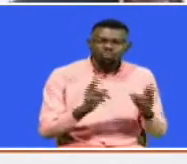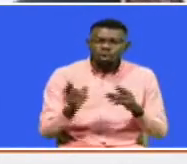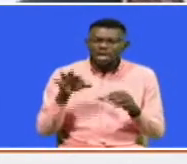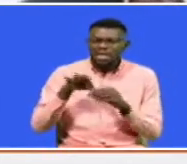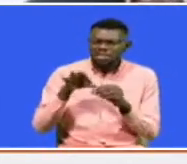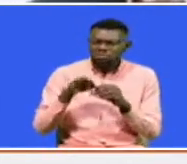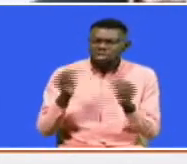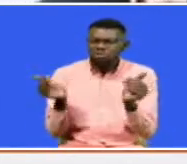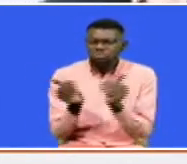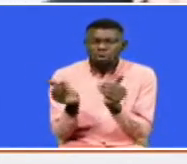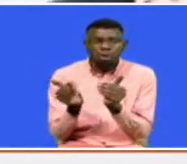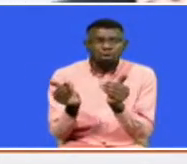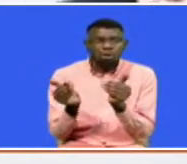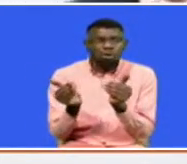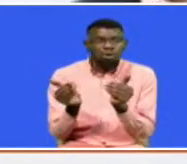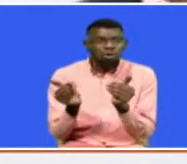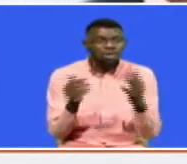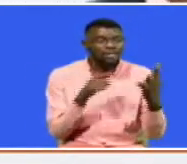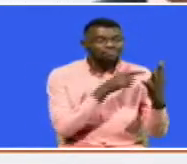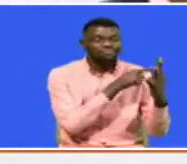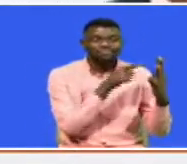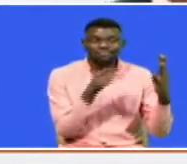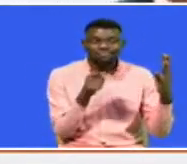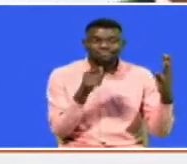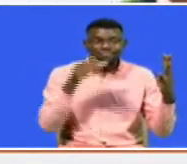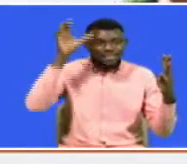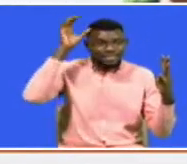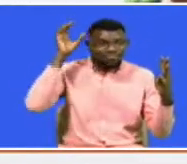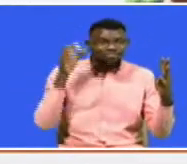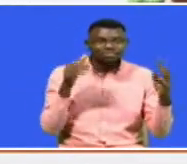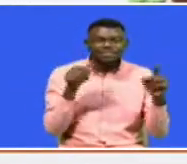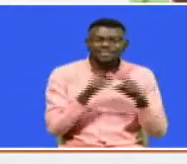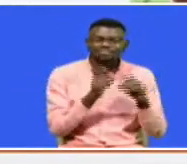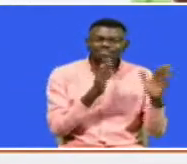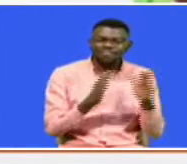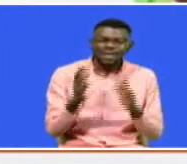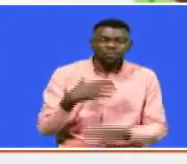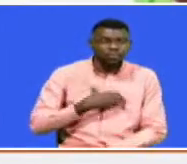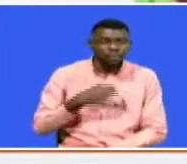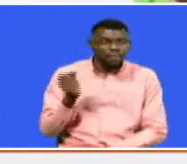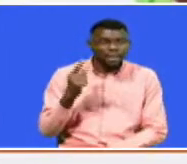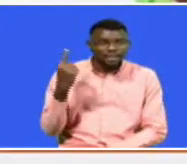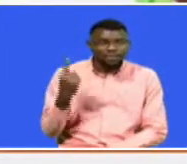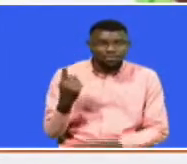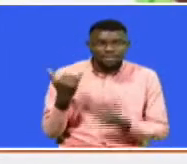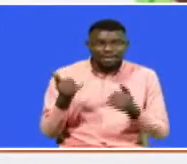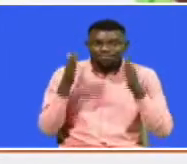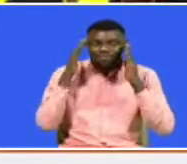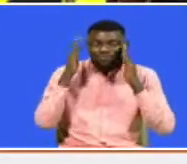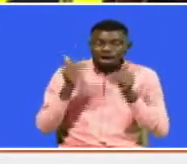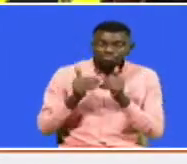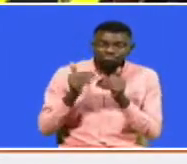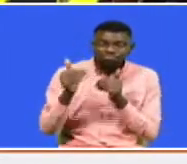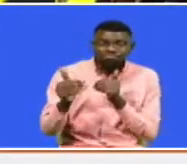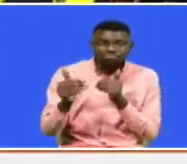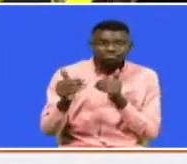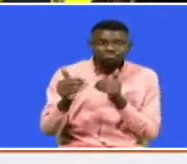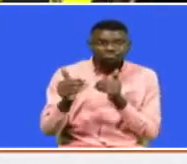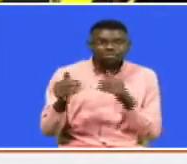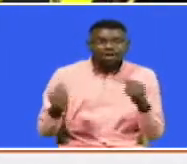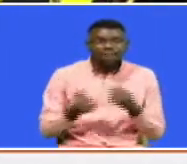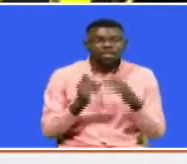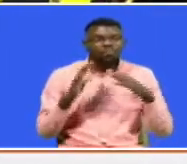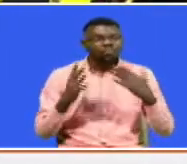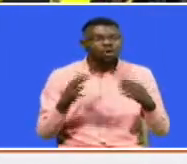Chebukati and commissioners Gulie and Boya Molu set to retire in January, all eyes remain on the next move should there be a